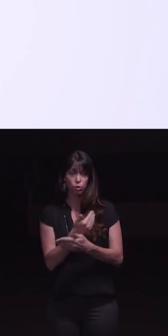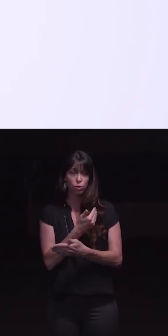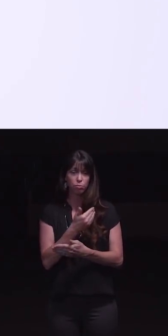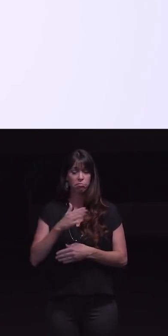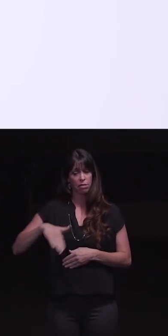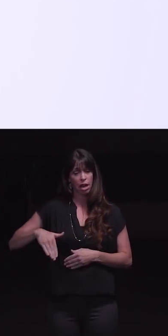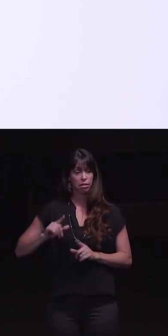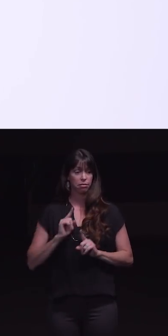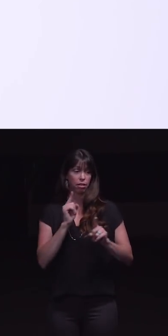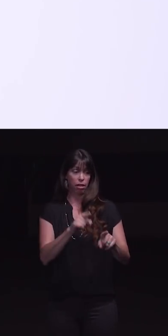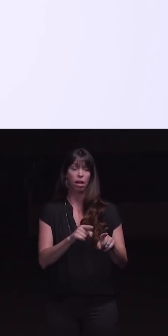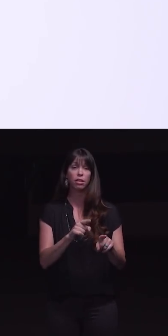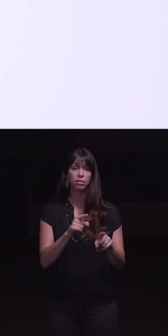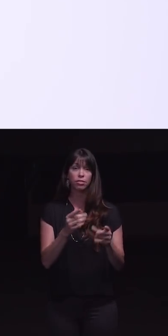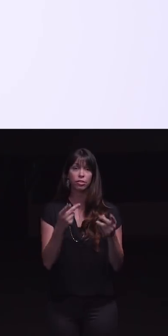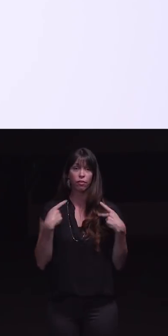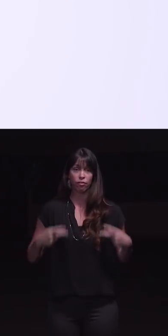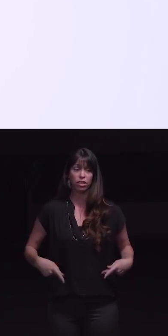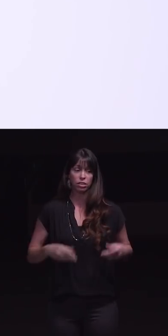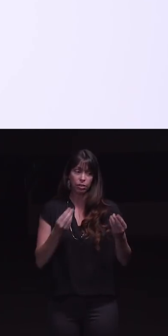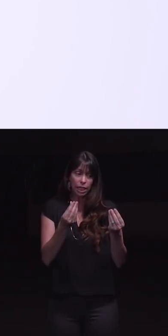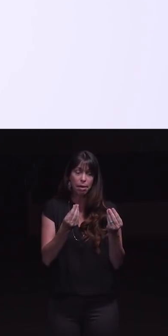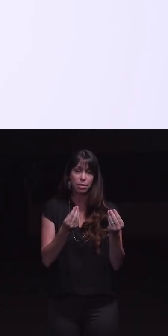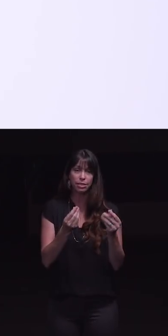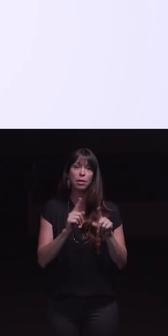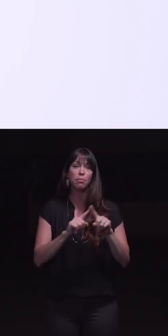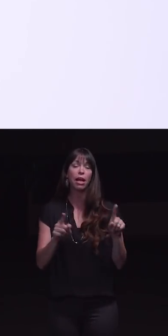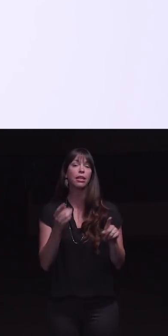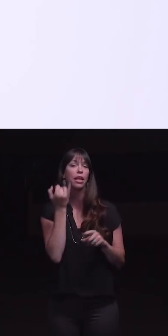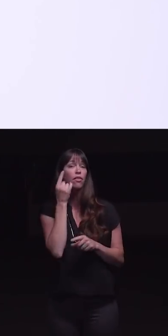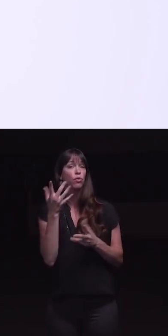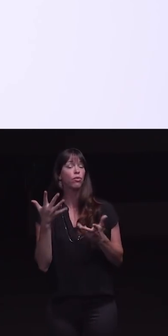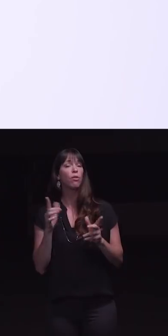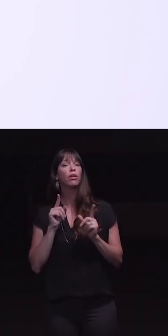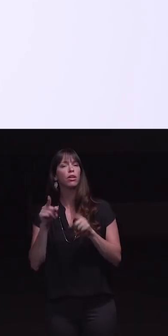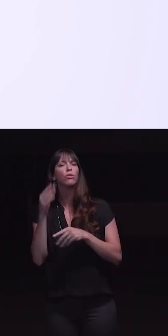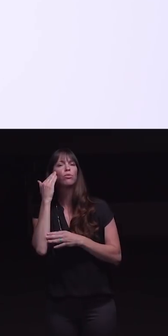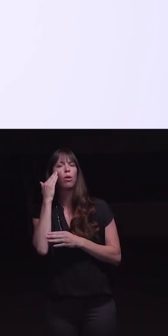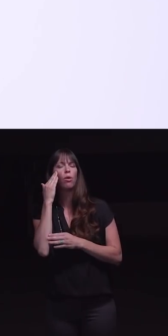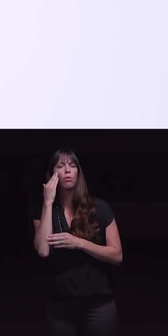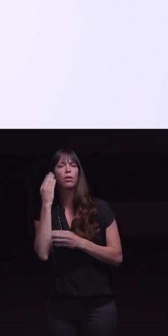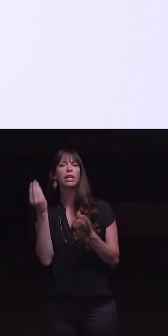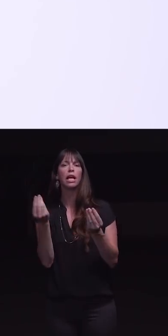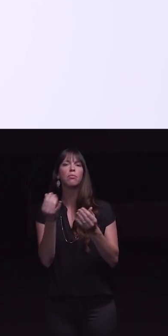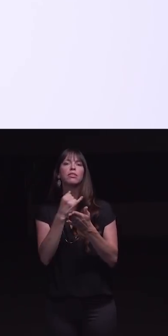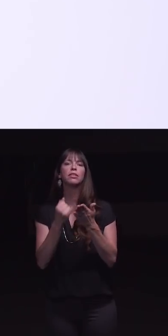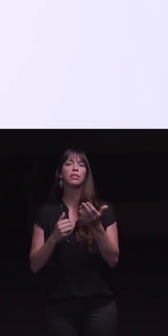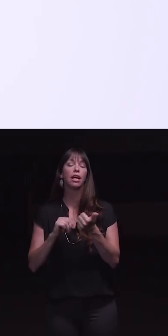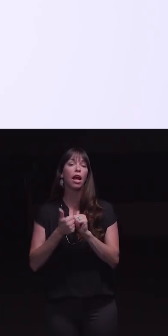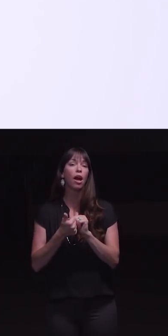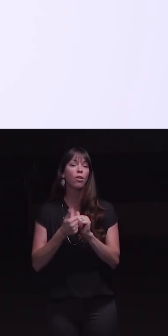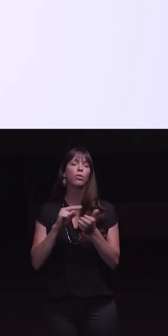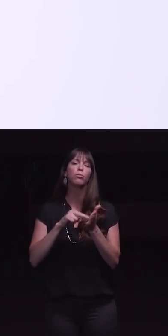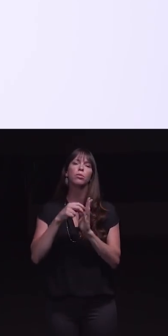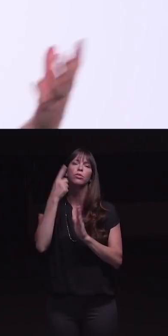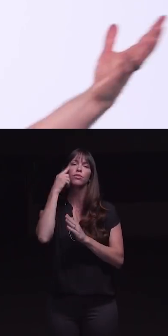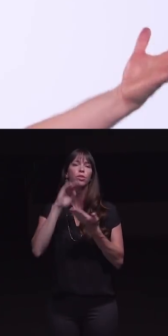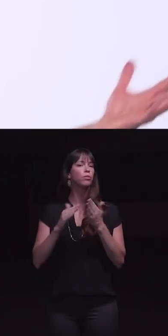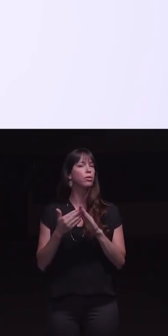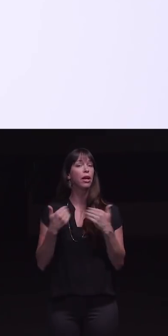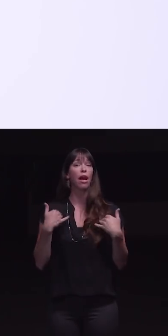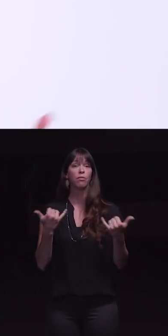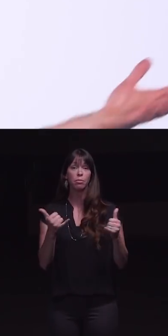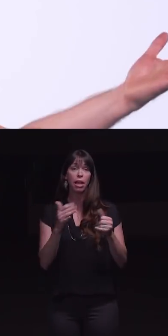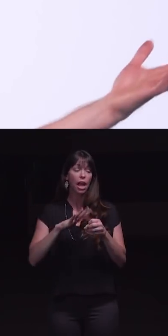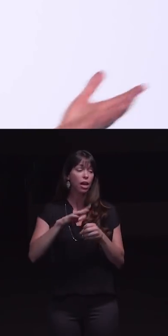one of our 10 CCV campuses across the valley. But if you have been, you know our campuses are designed for community. We have play areas